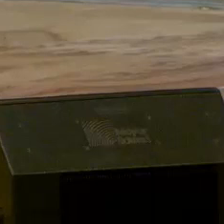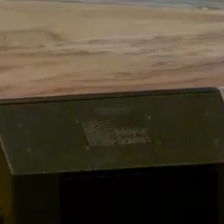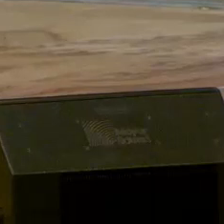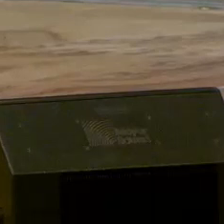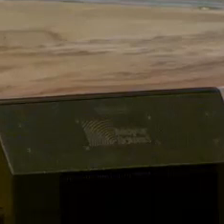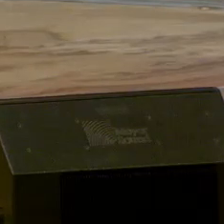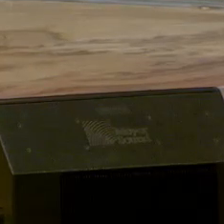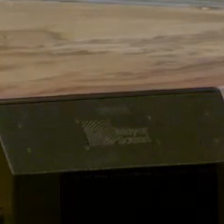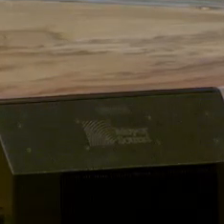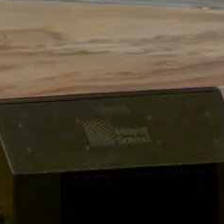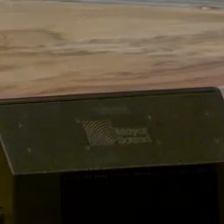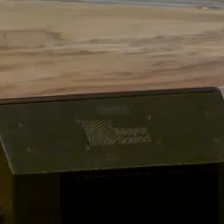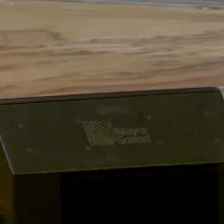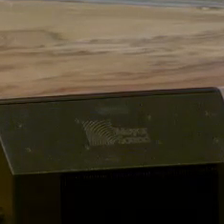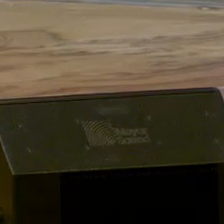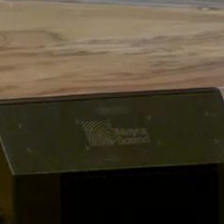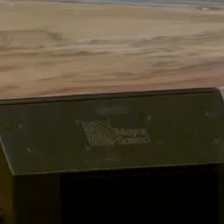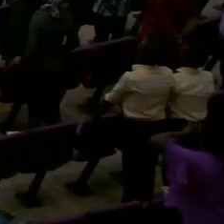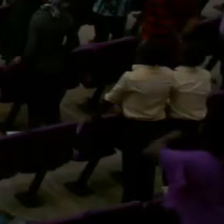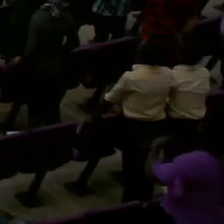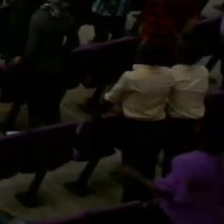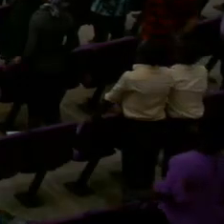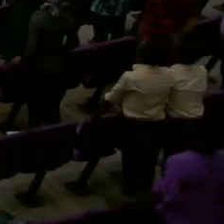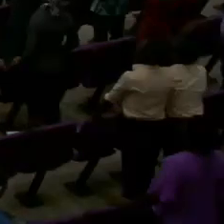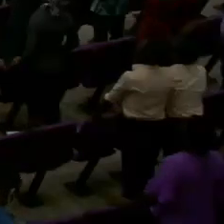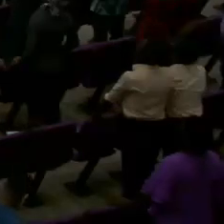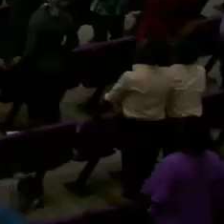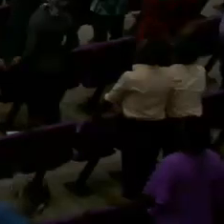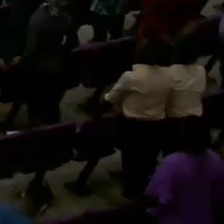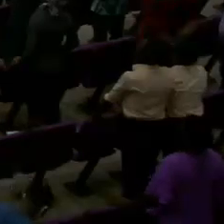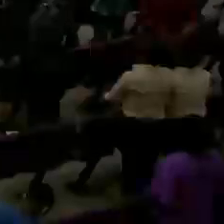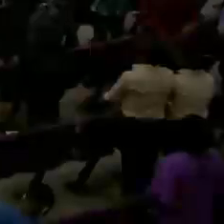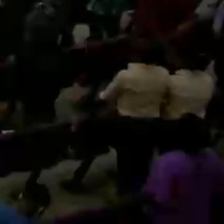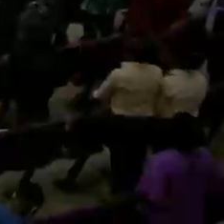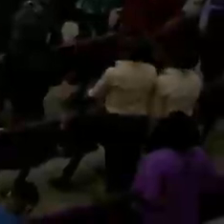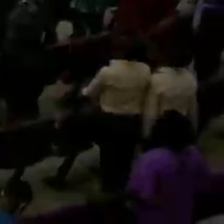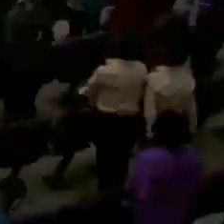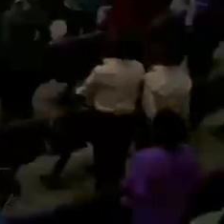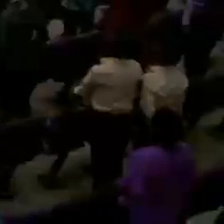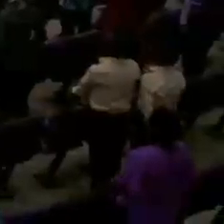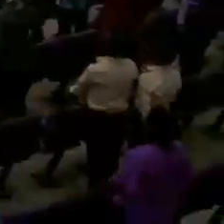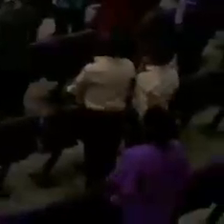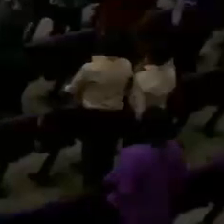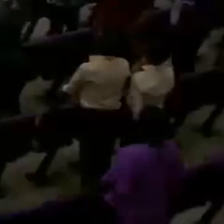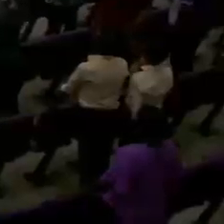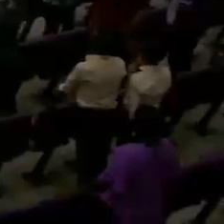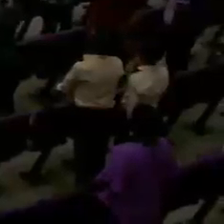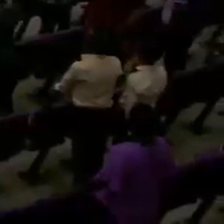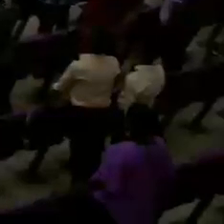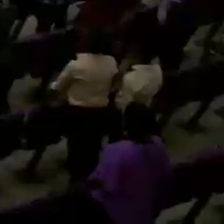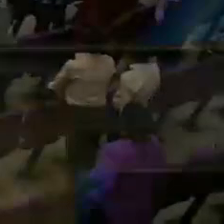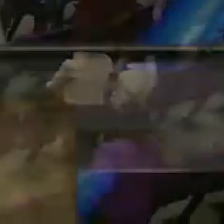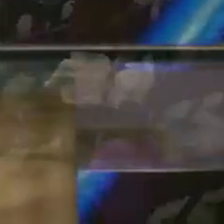to everyone in Jesus' name. We've been going through the epistle of Paul to